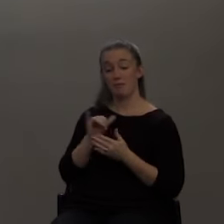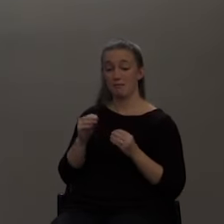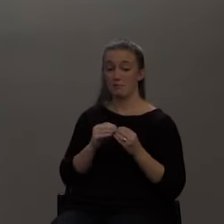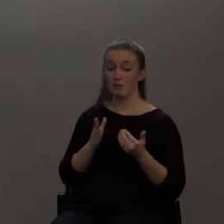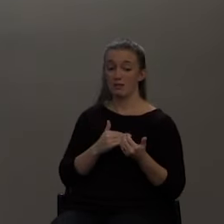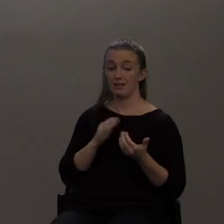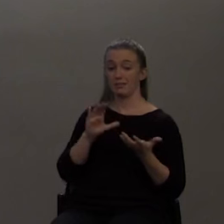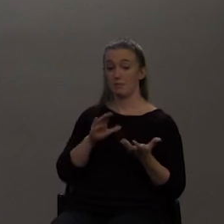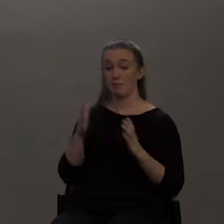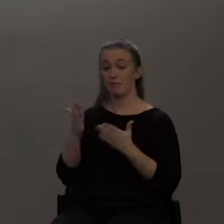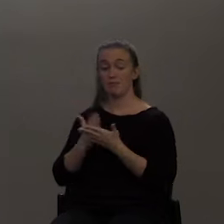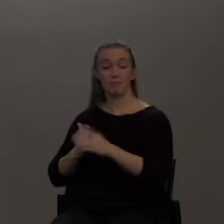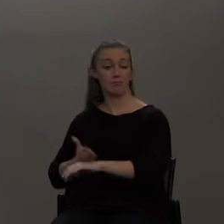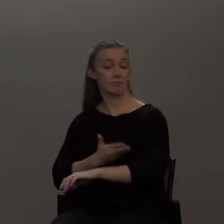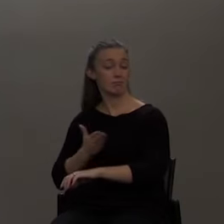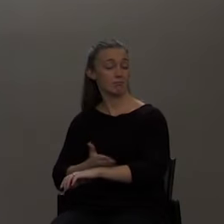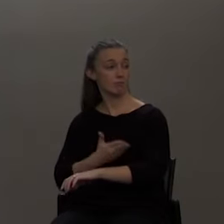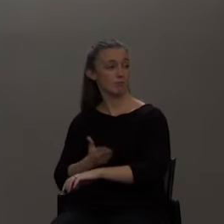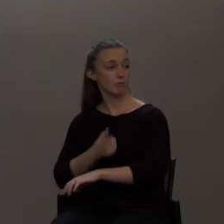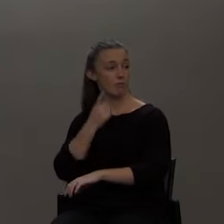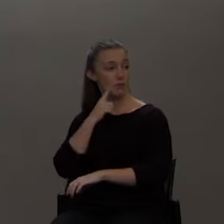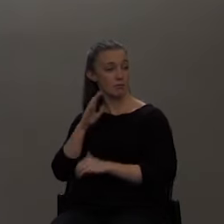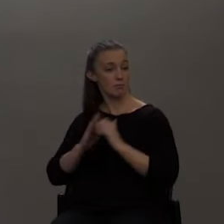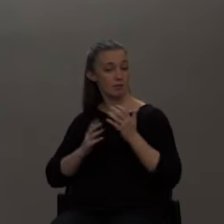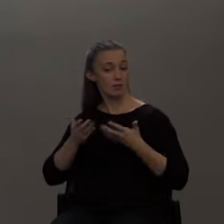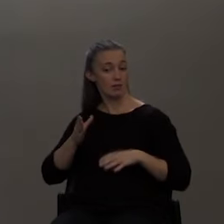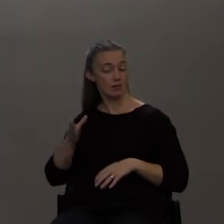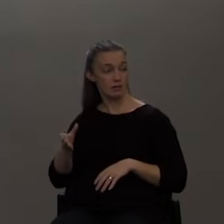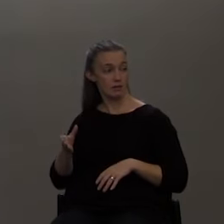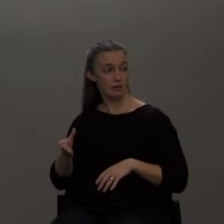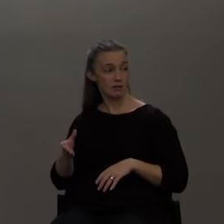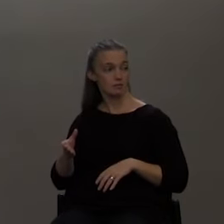rehab that may have to go on, particularly, as I mentioned earlier, those upper level